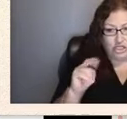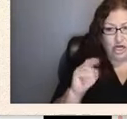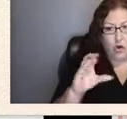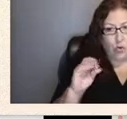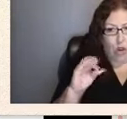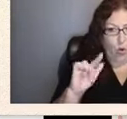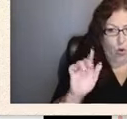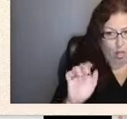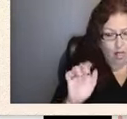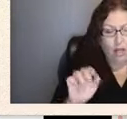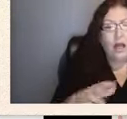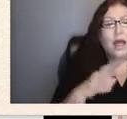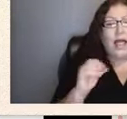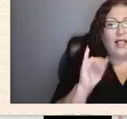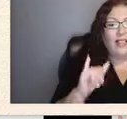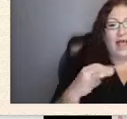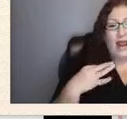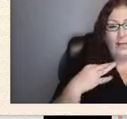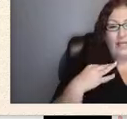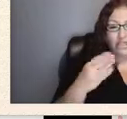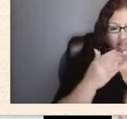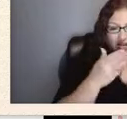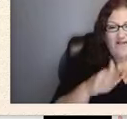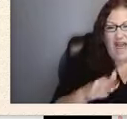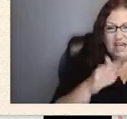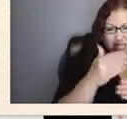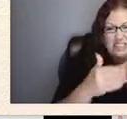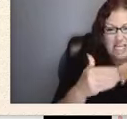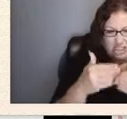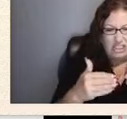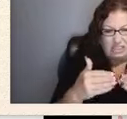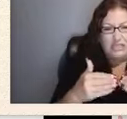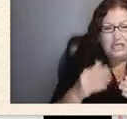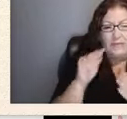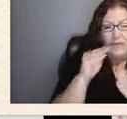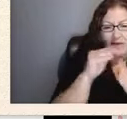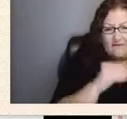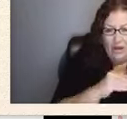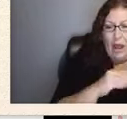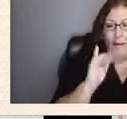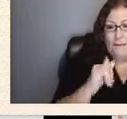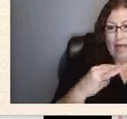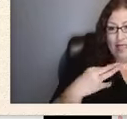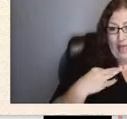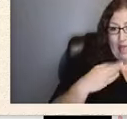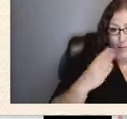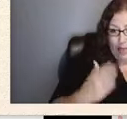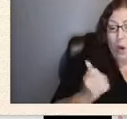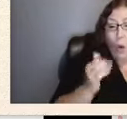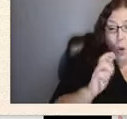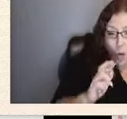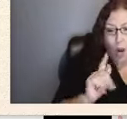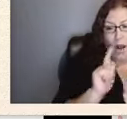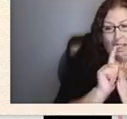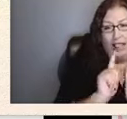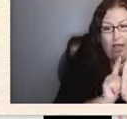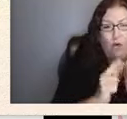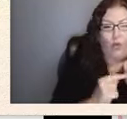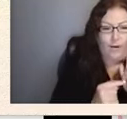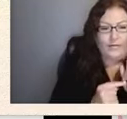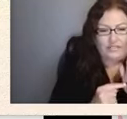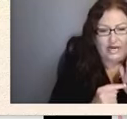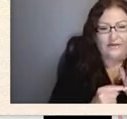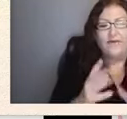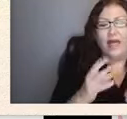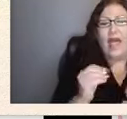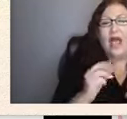The application is divided in sections to be filled out by the applicant or legal representative and the regional